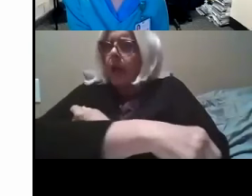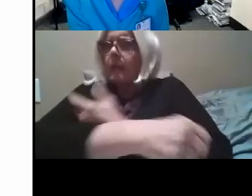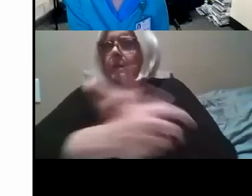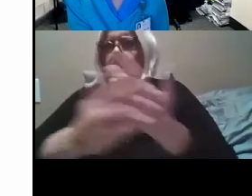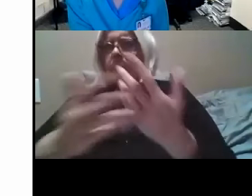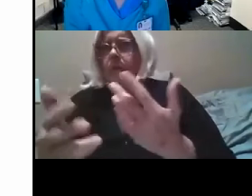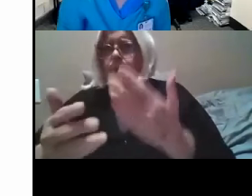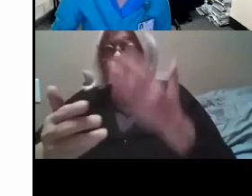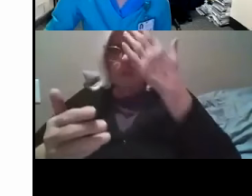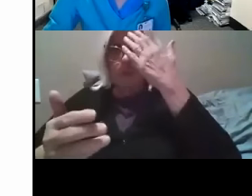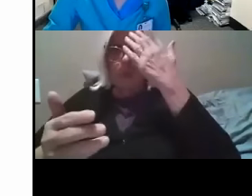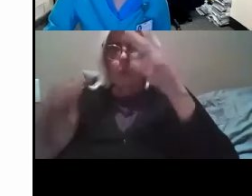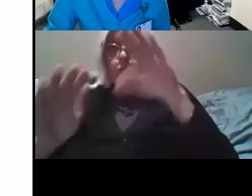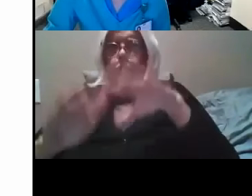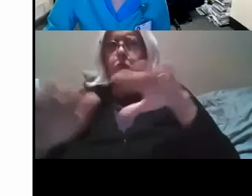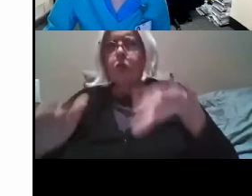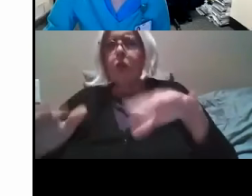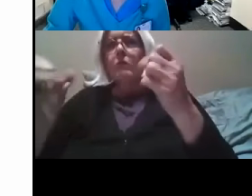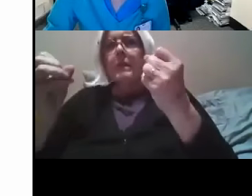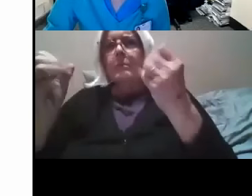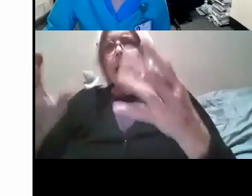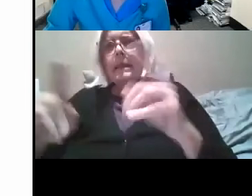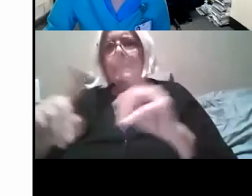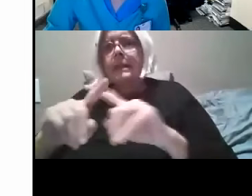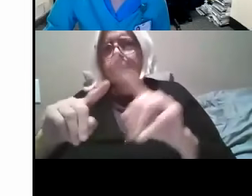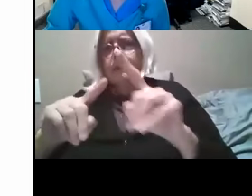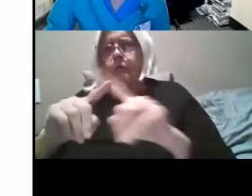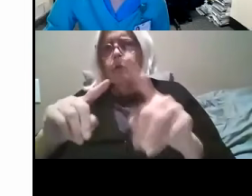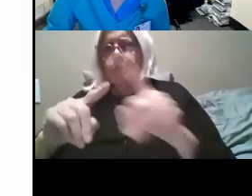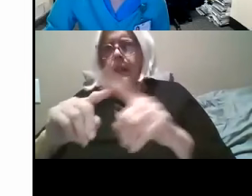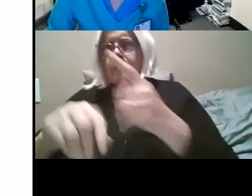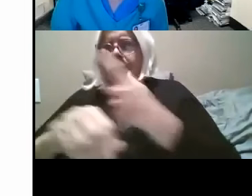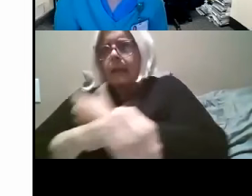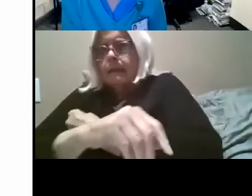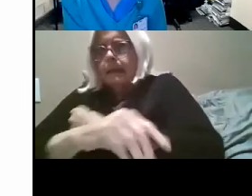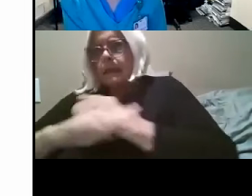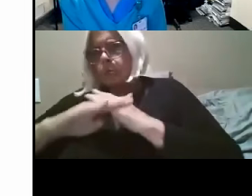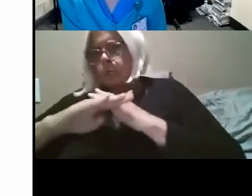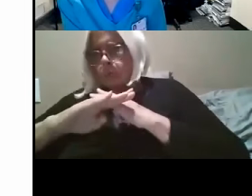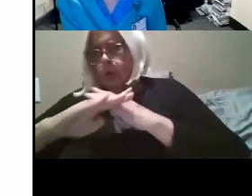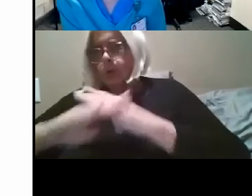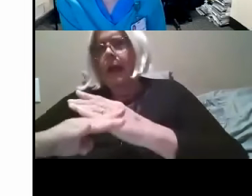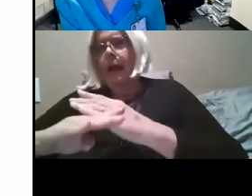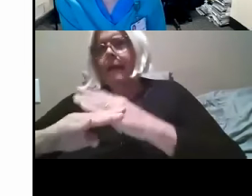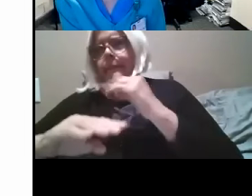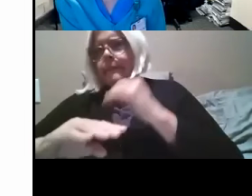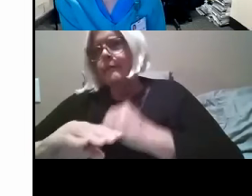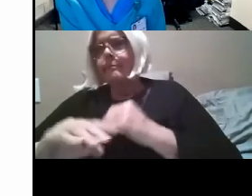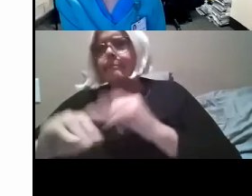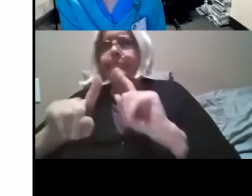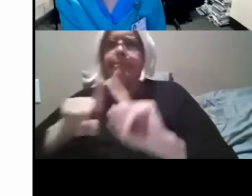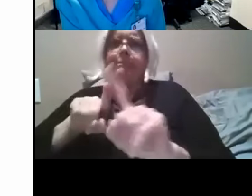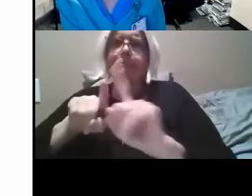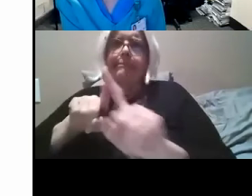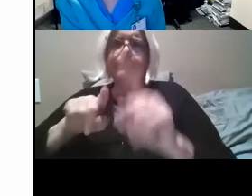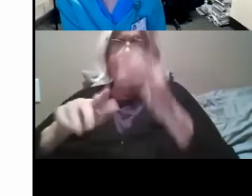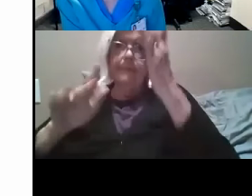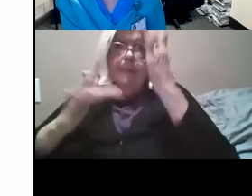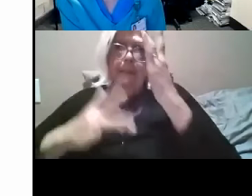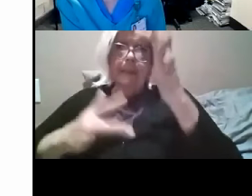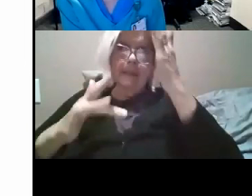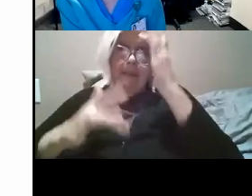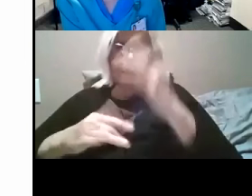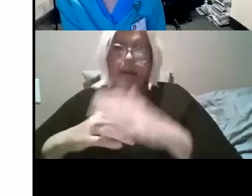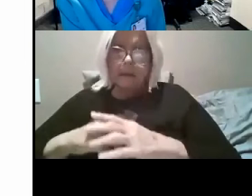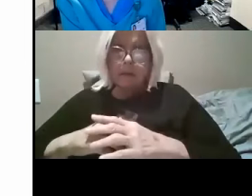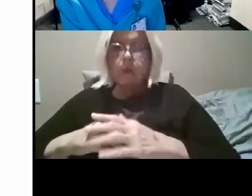few vaccines that they're due for, and then yearly flu vaccines are also available right now. This